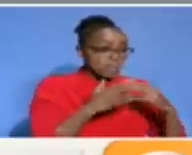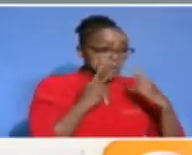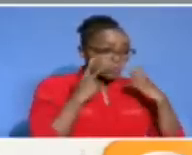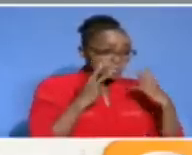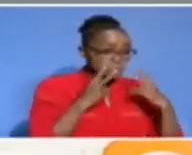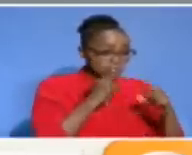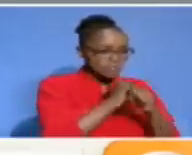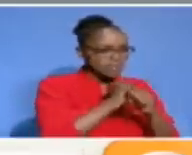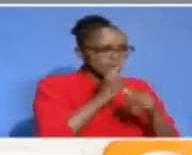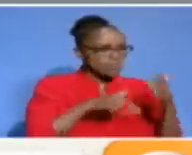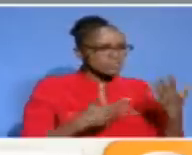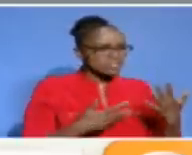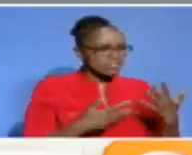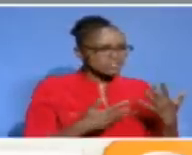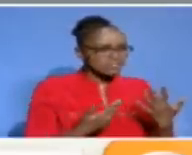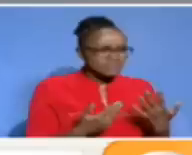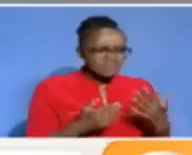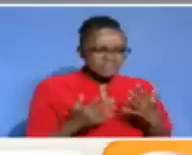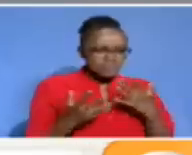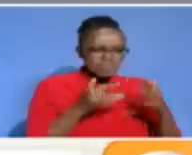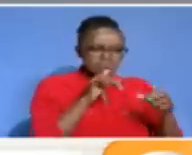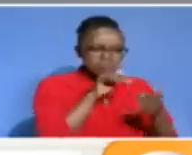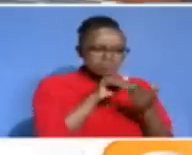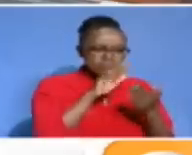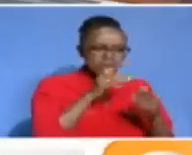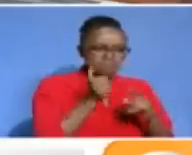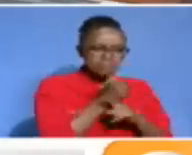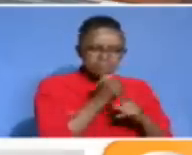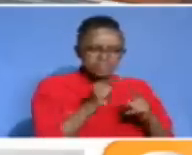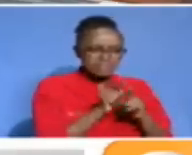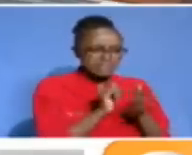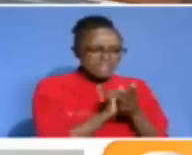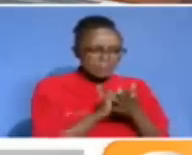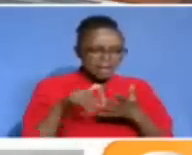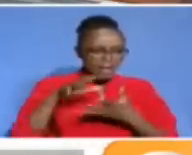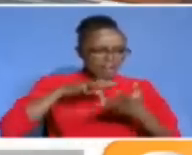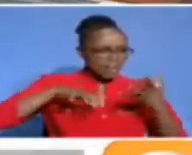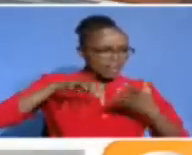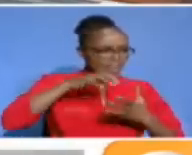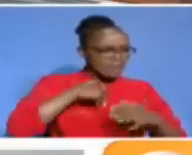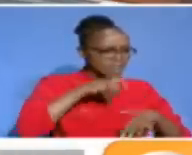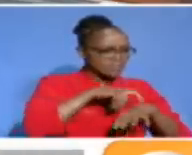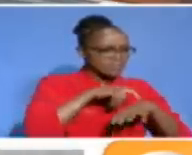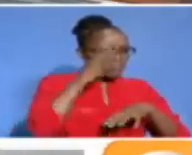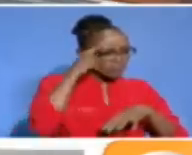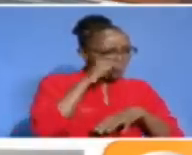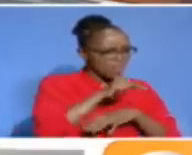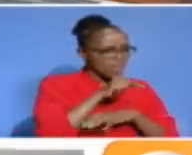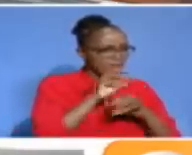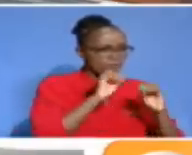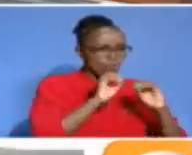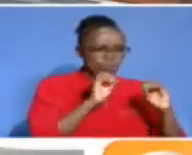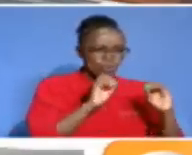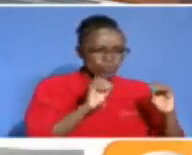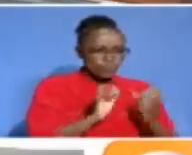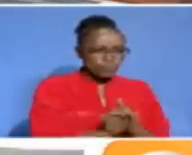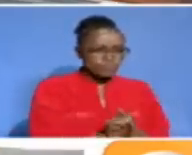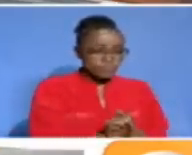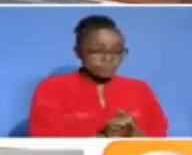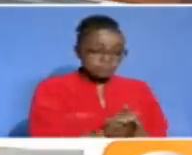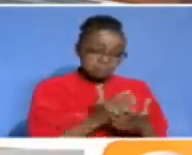done there? Yeah. Create more havoc and or problem? Distraction. Yes. And there's no time for that.